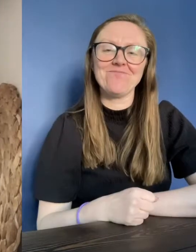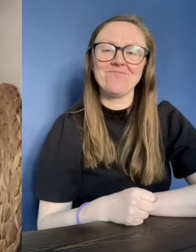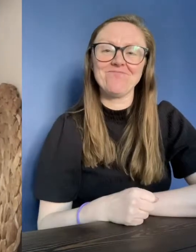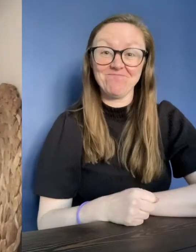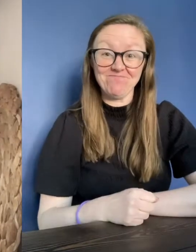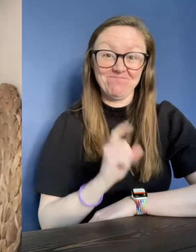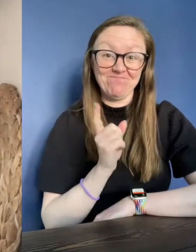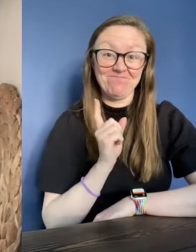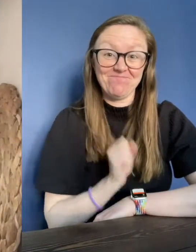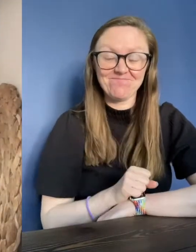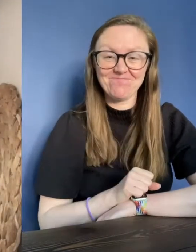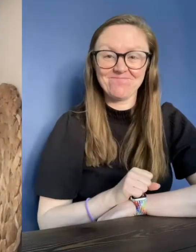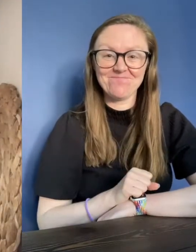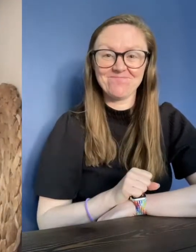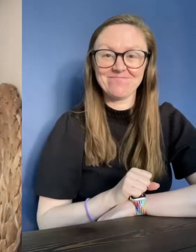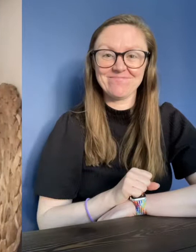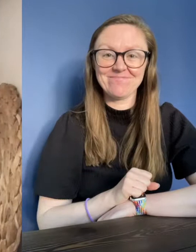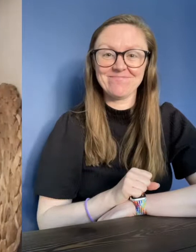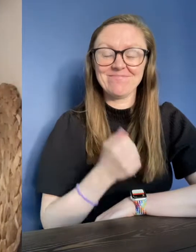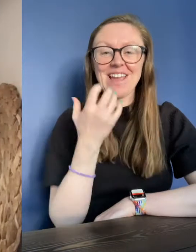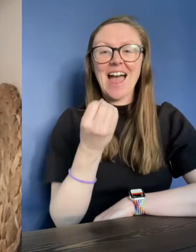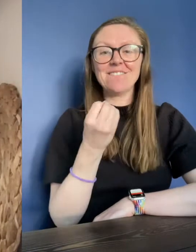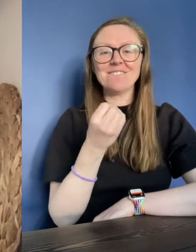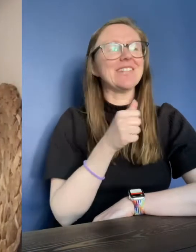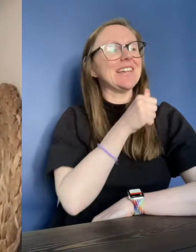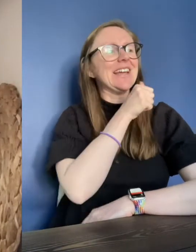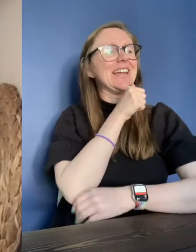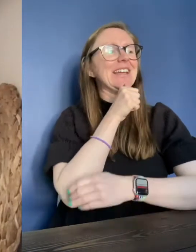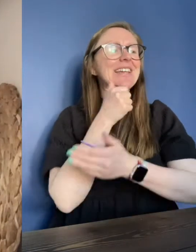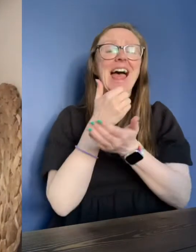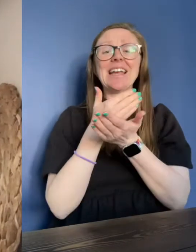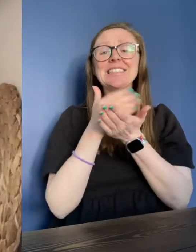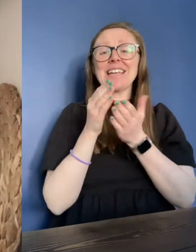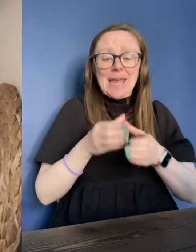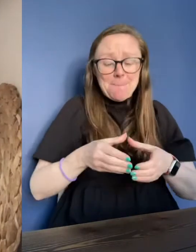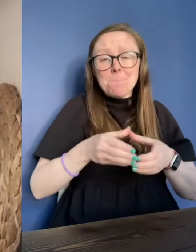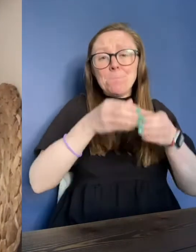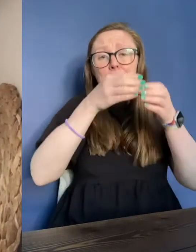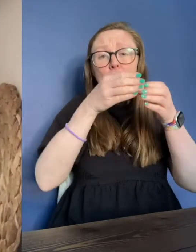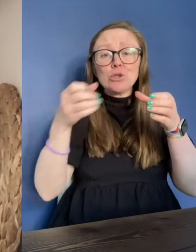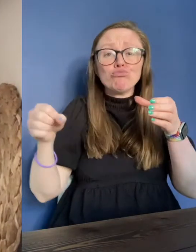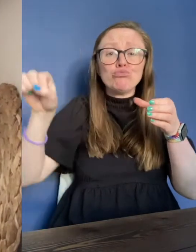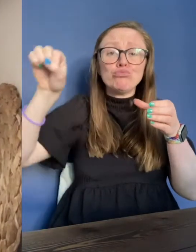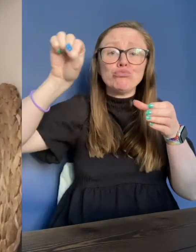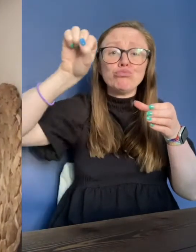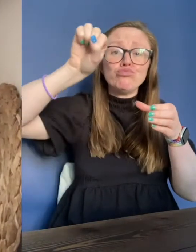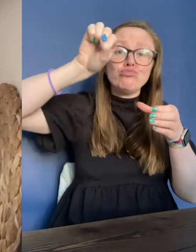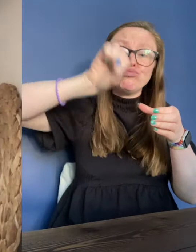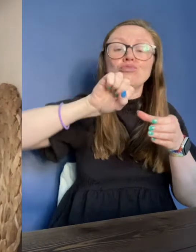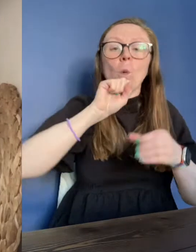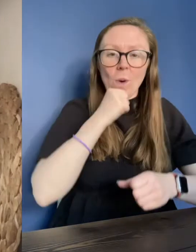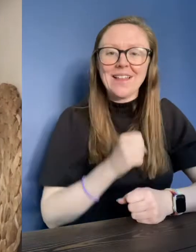There we go. And I've got a nice clean swing top bottle. I'm just going to